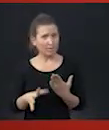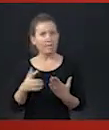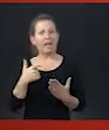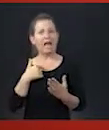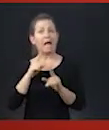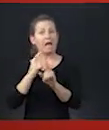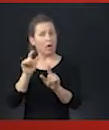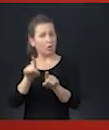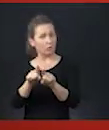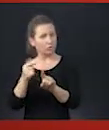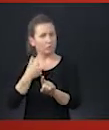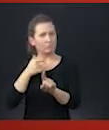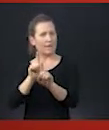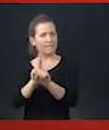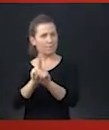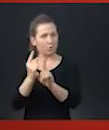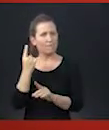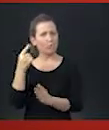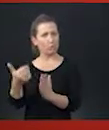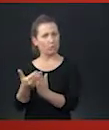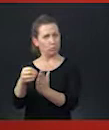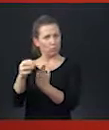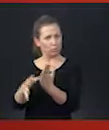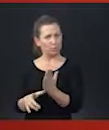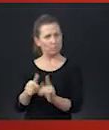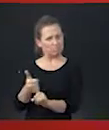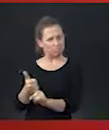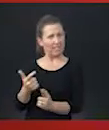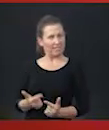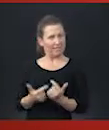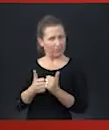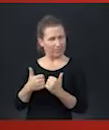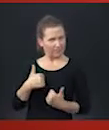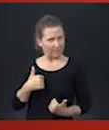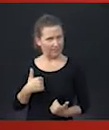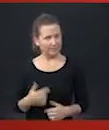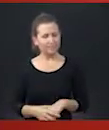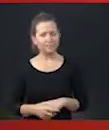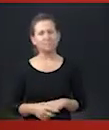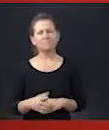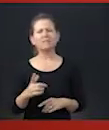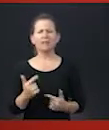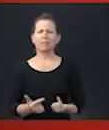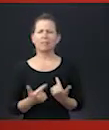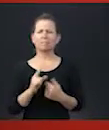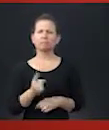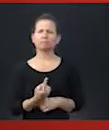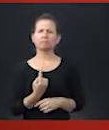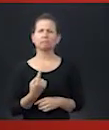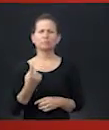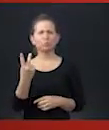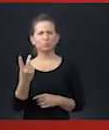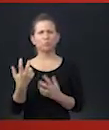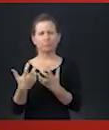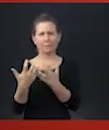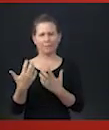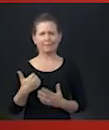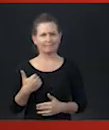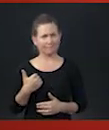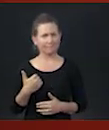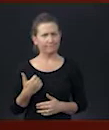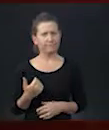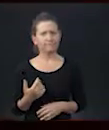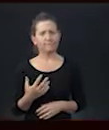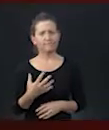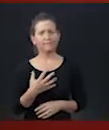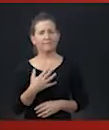new student who is living with me. So, yeah, I live on my own with two roommates I have in